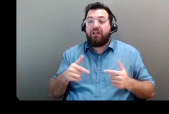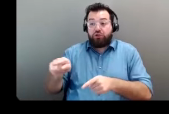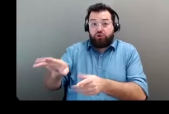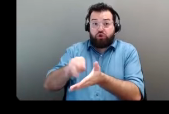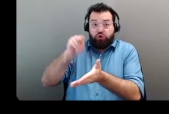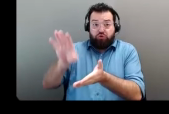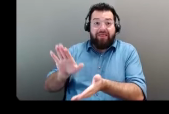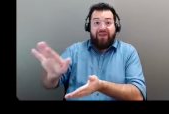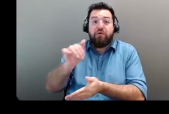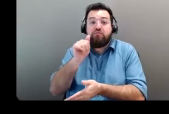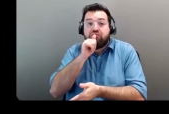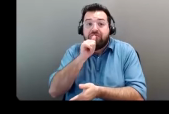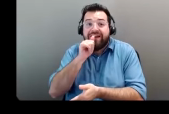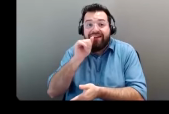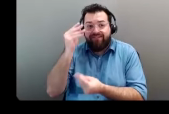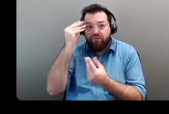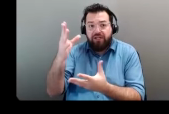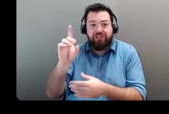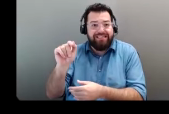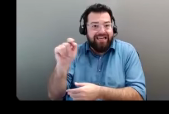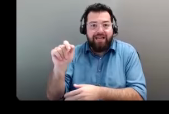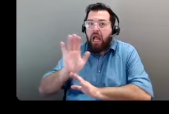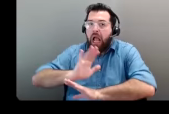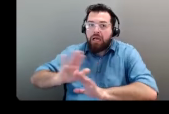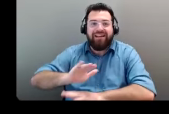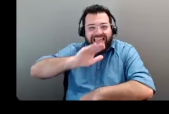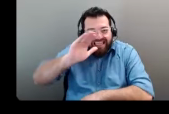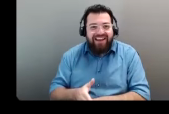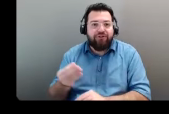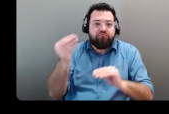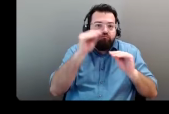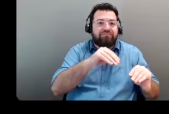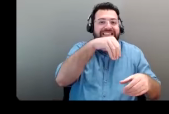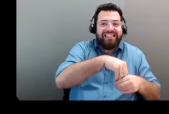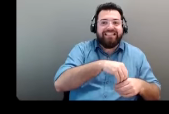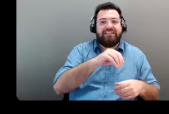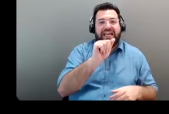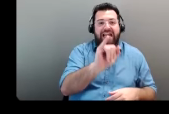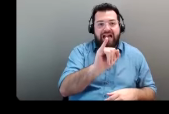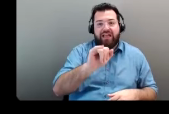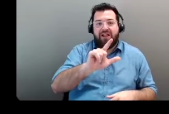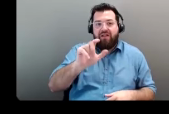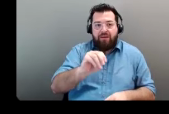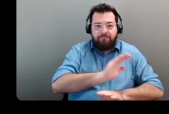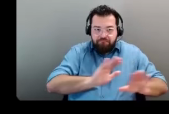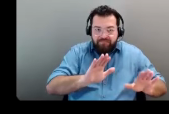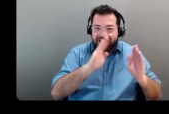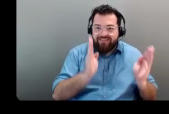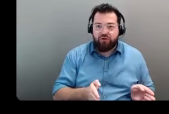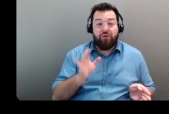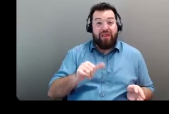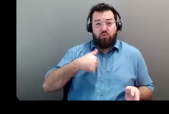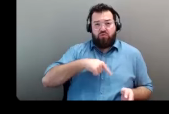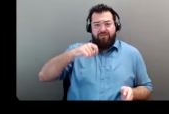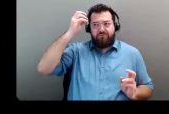does not go over to the LLM. So this is where we have to be very conscious about the way we're actually